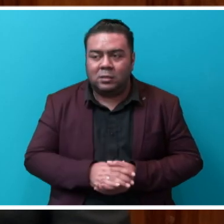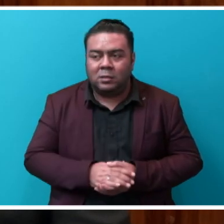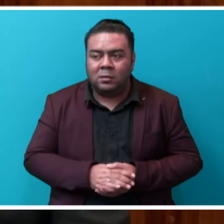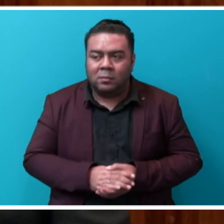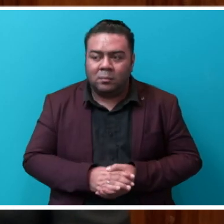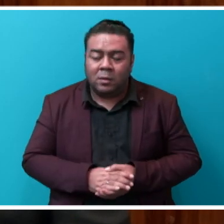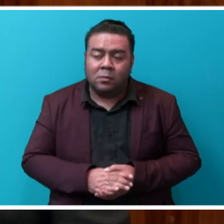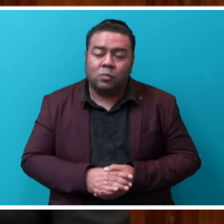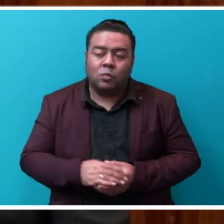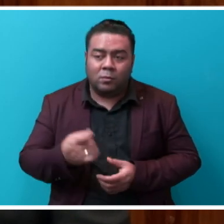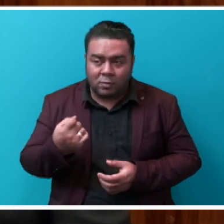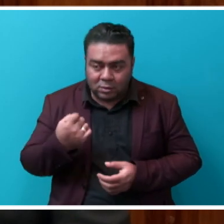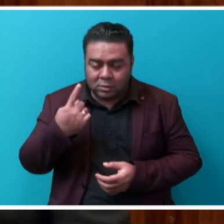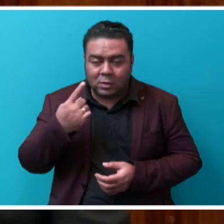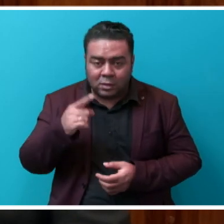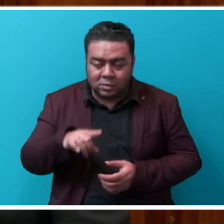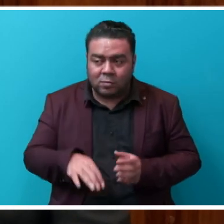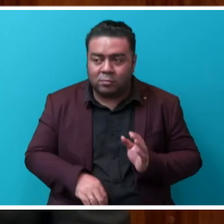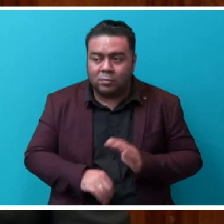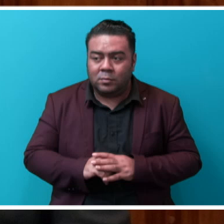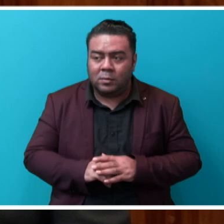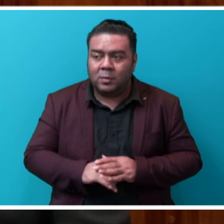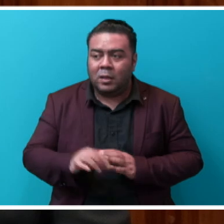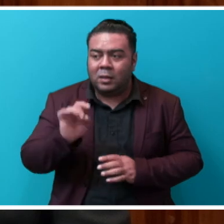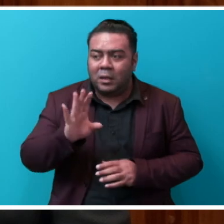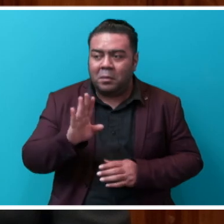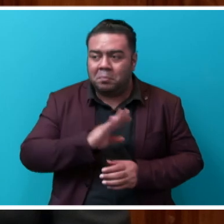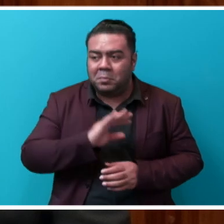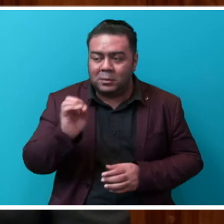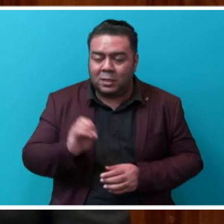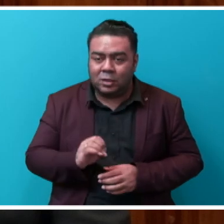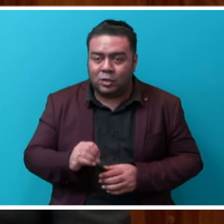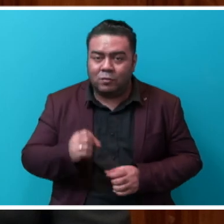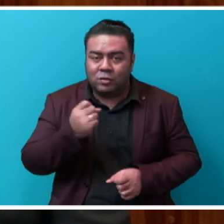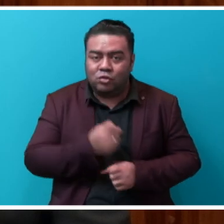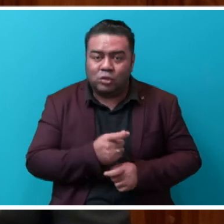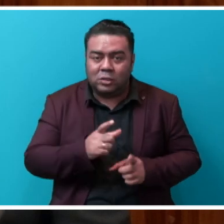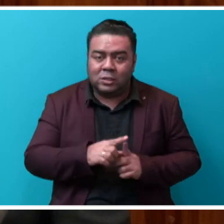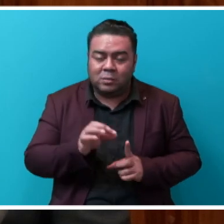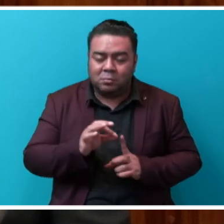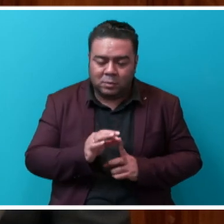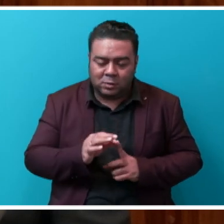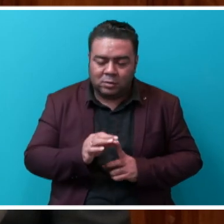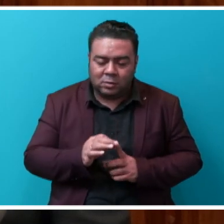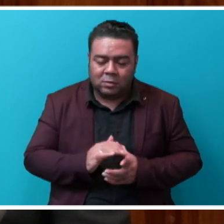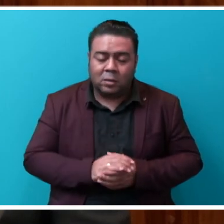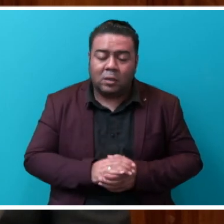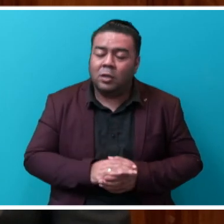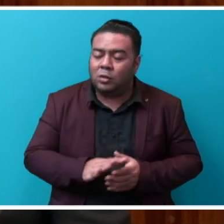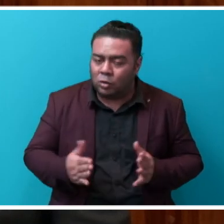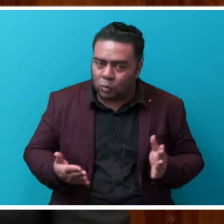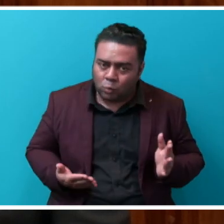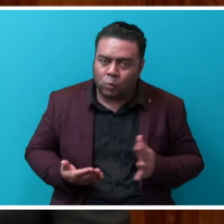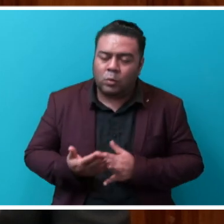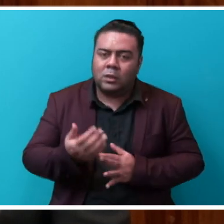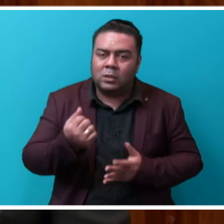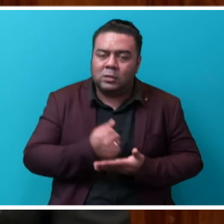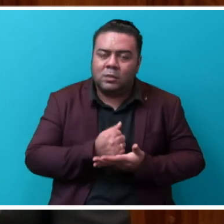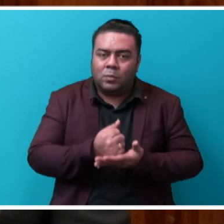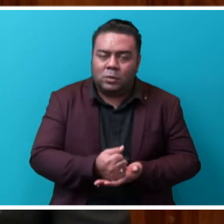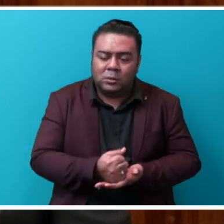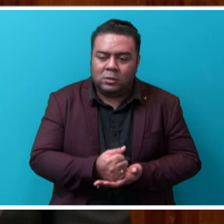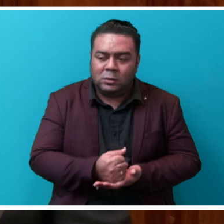into perspective, it is almost 10% of the GDP, directly supporting countless